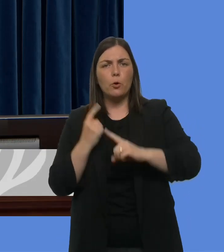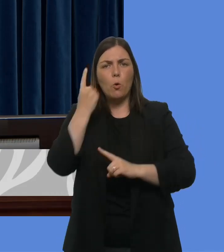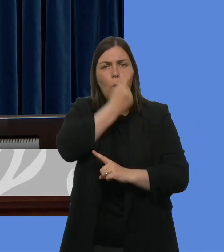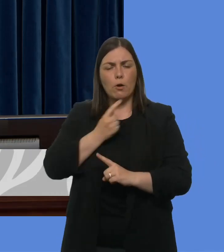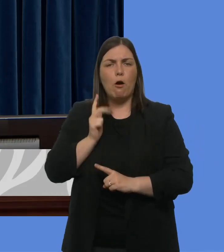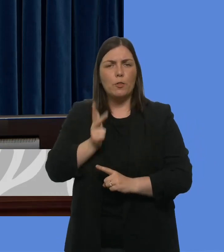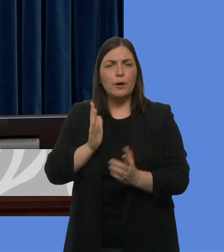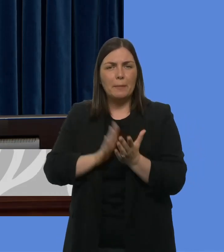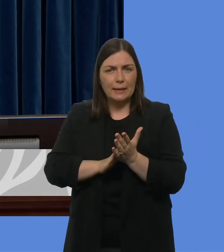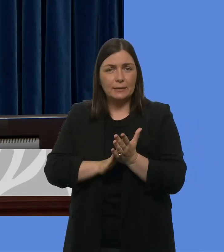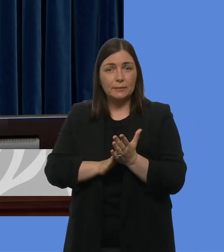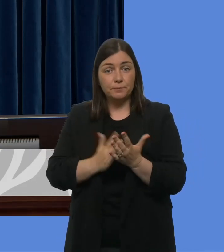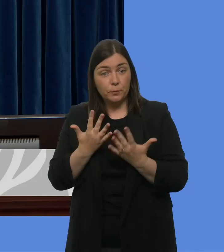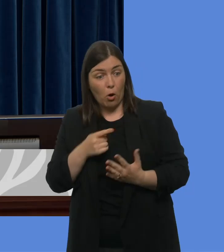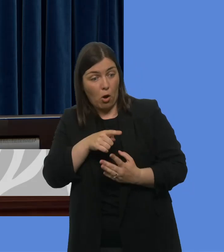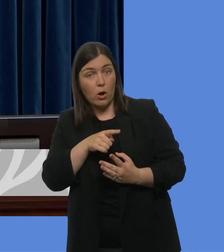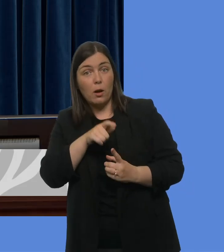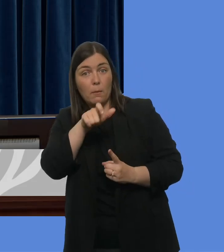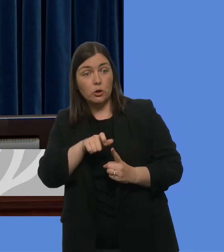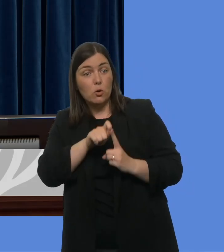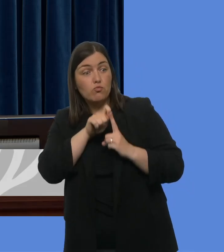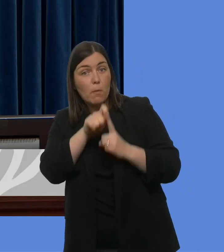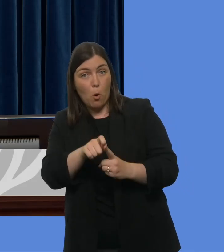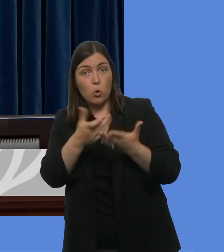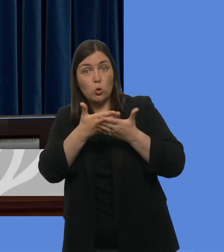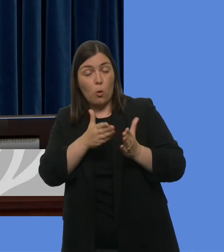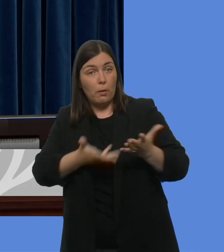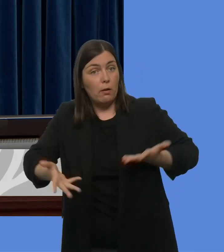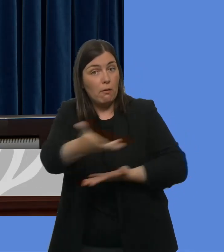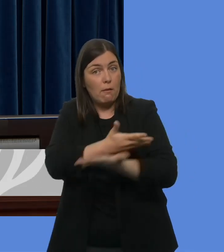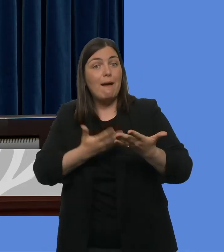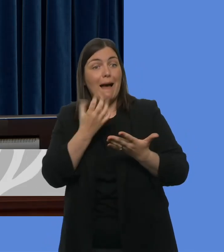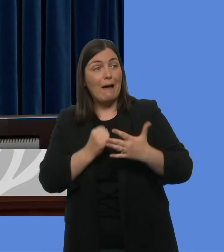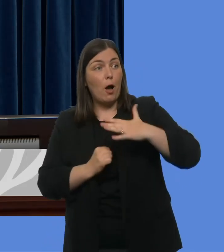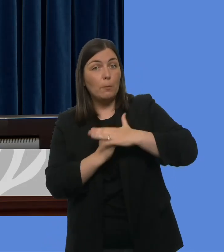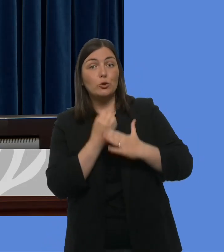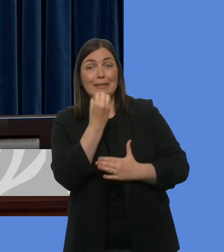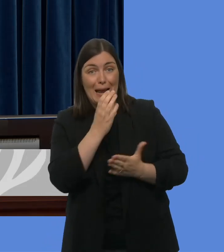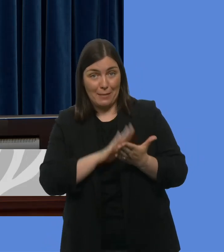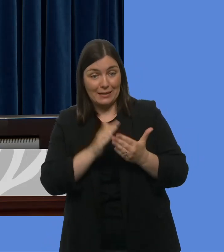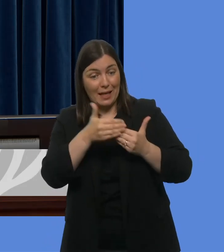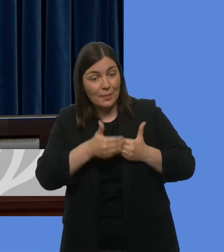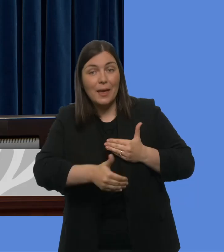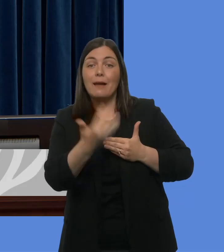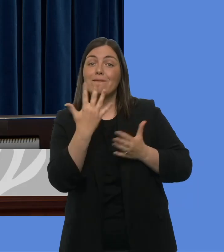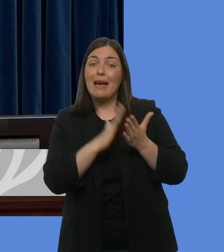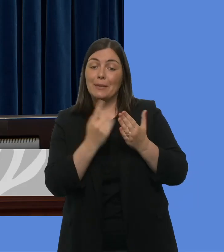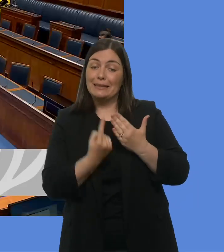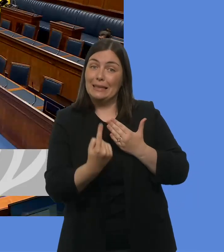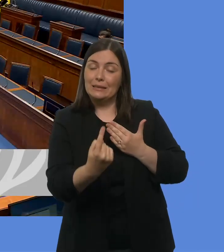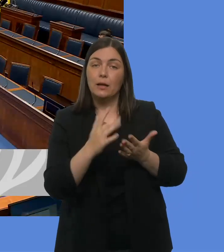propose and up to 10 minutes to wind. All other speakers will have up to 5 minutes. Please open the debate on the